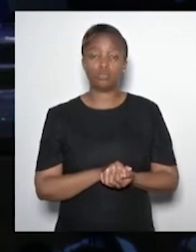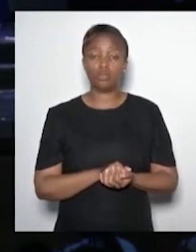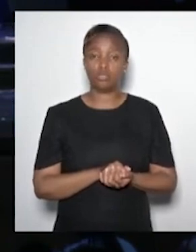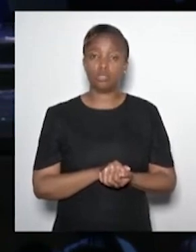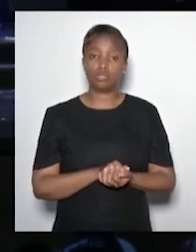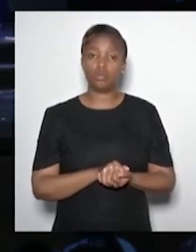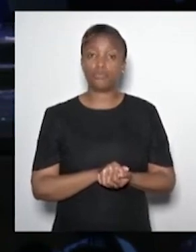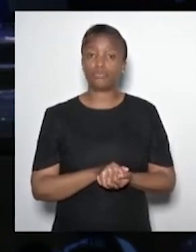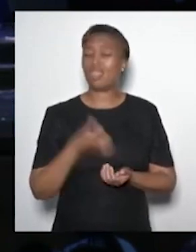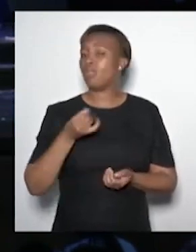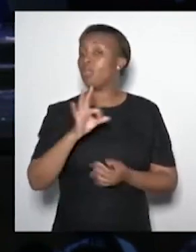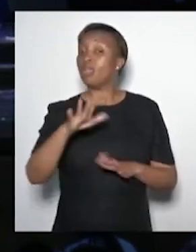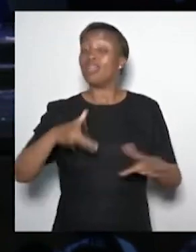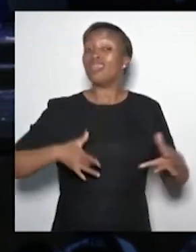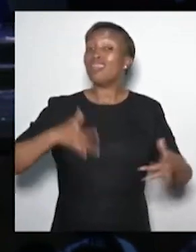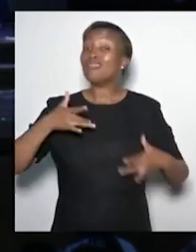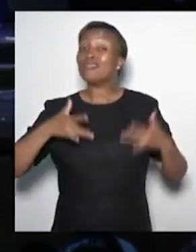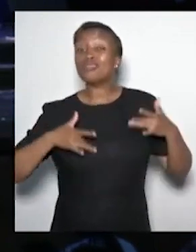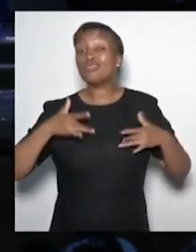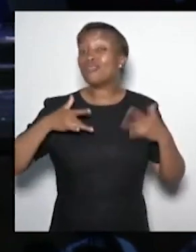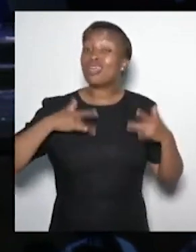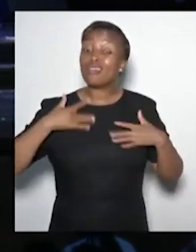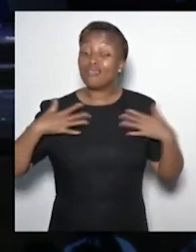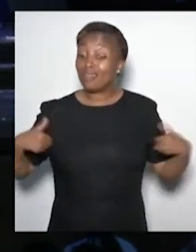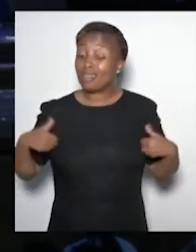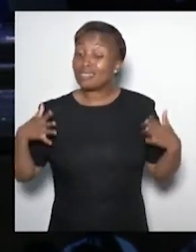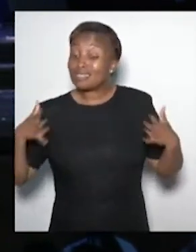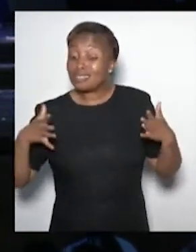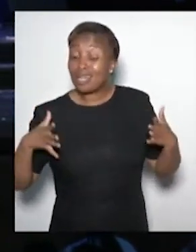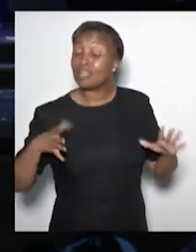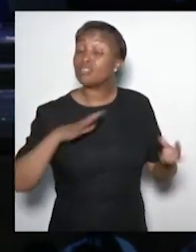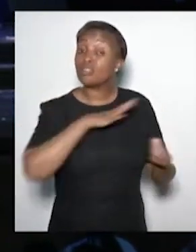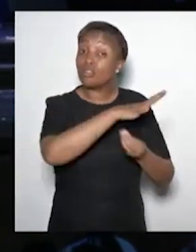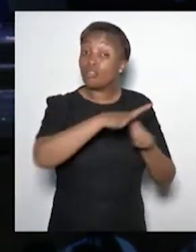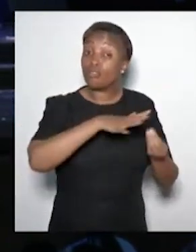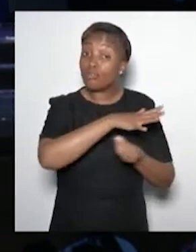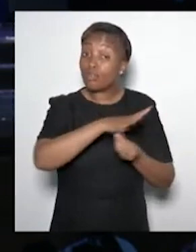If revival can start in the family,